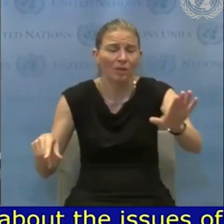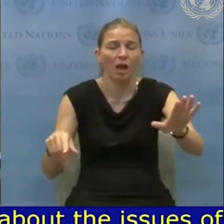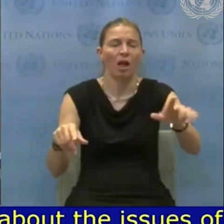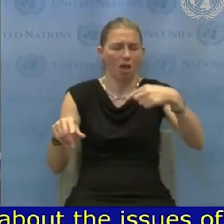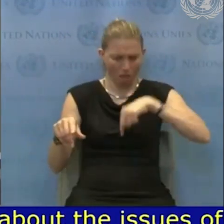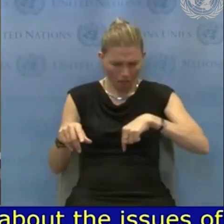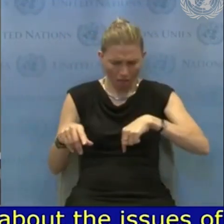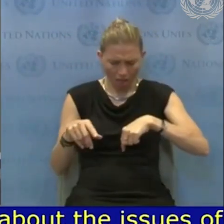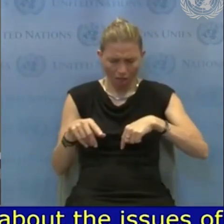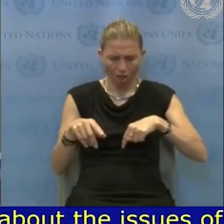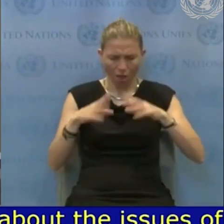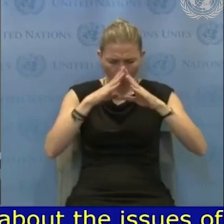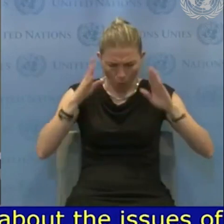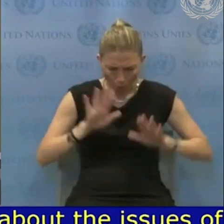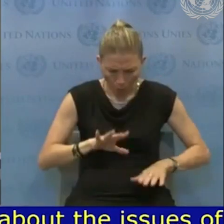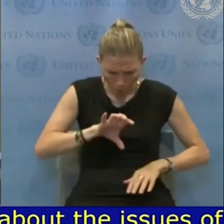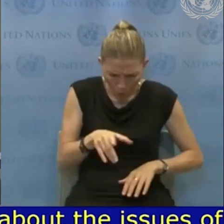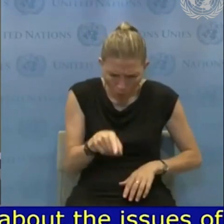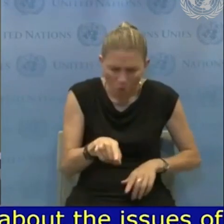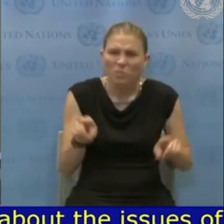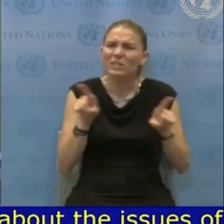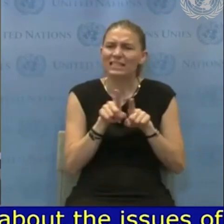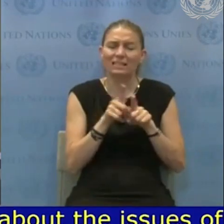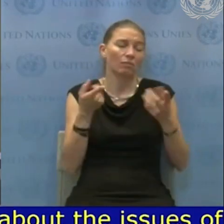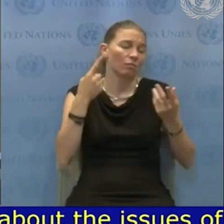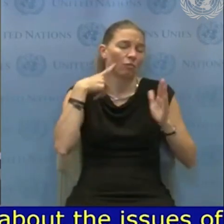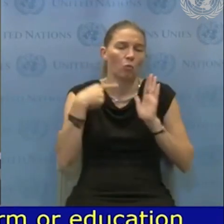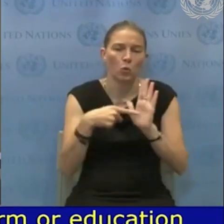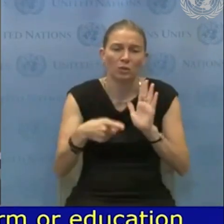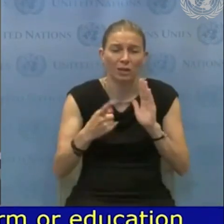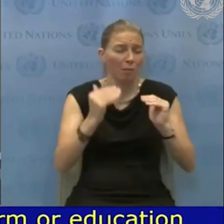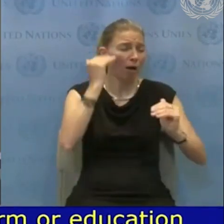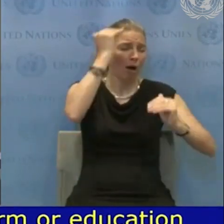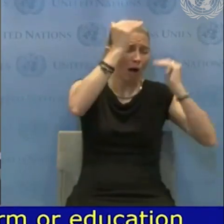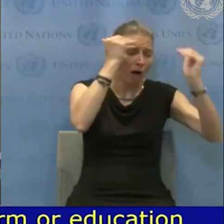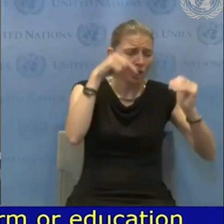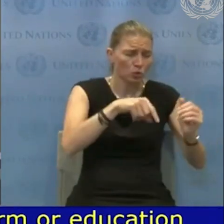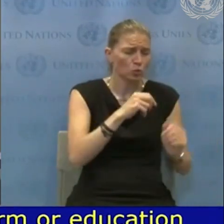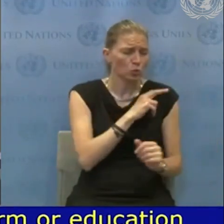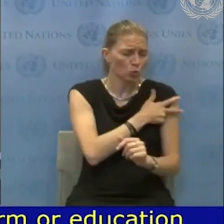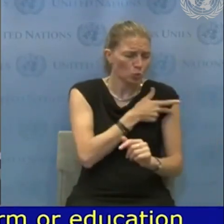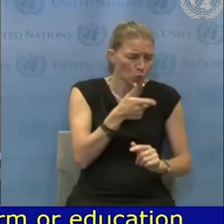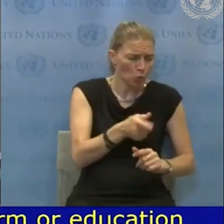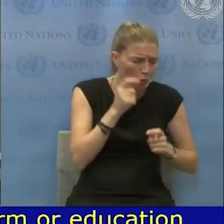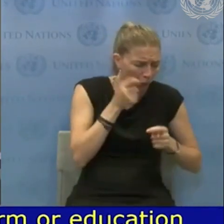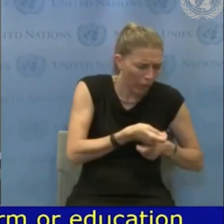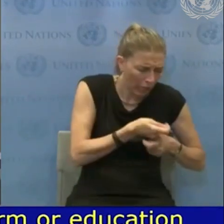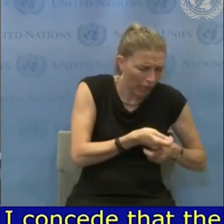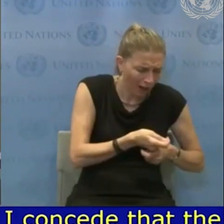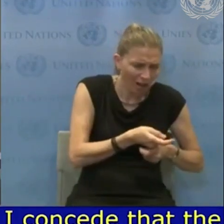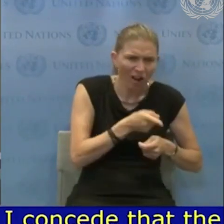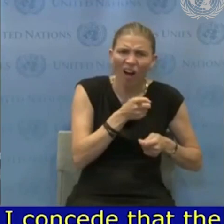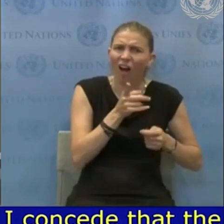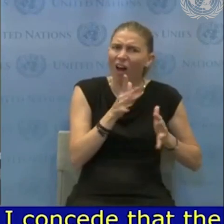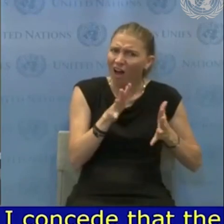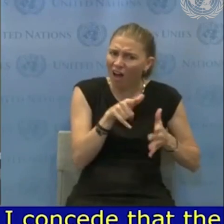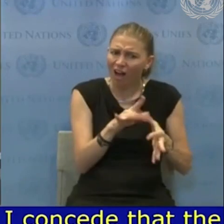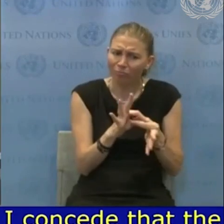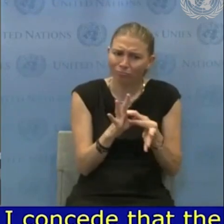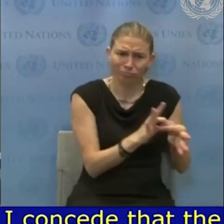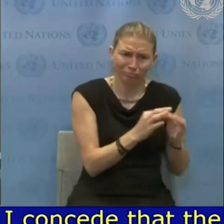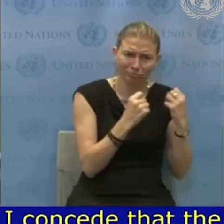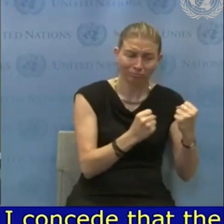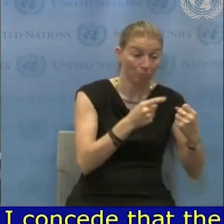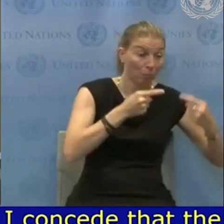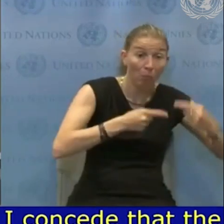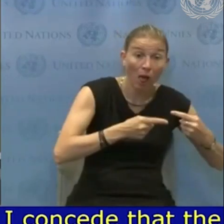in addressing adult social care, the way that we deal with the frail elderly, how much that connects to politics, to resources, to the media,